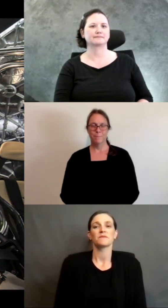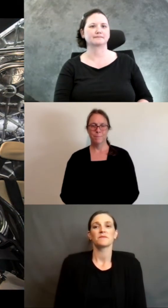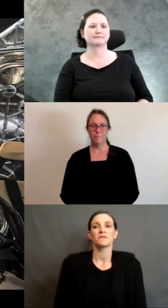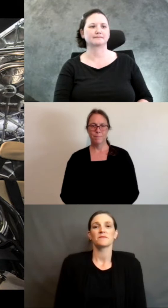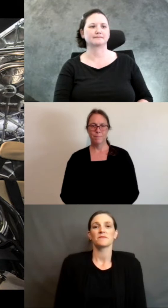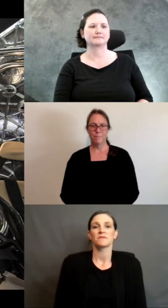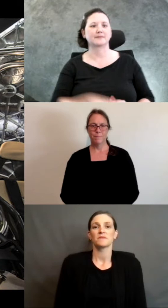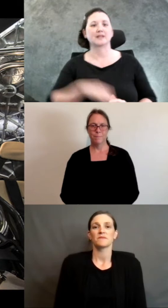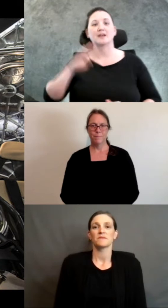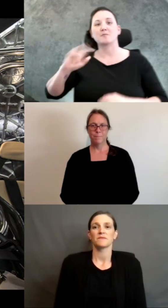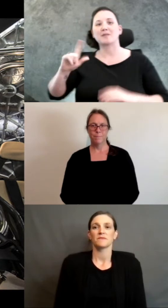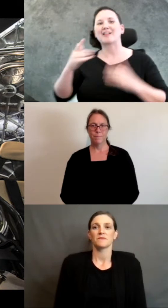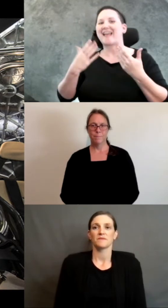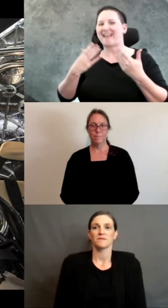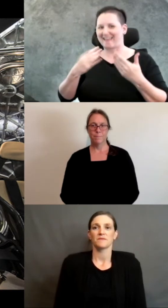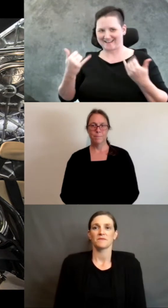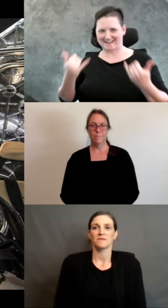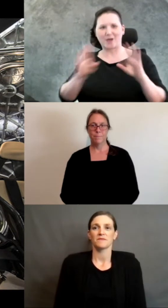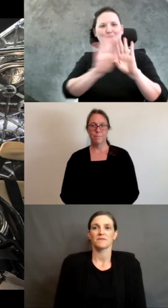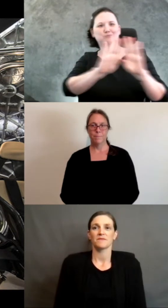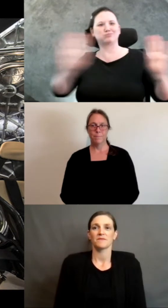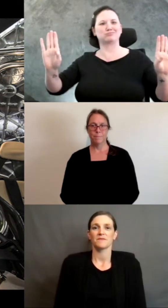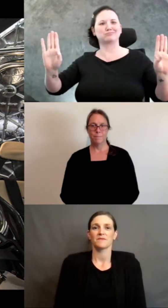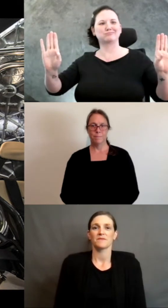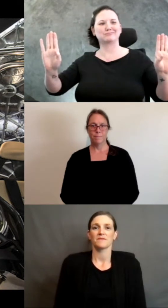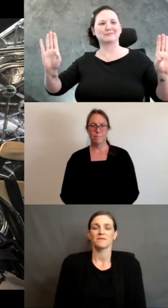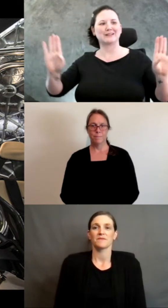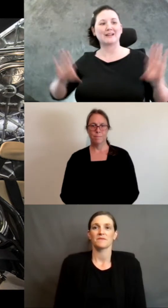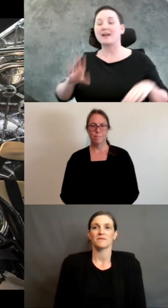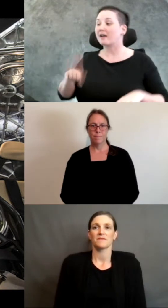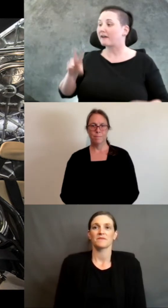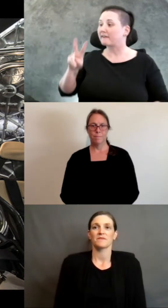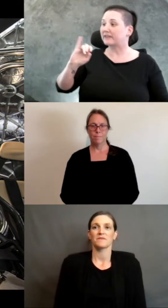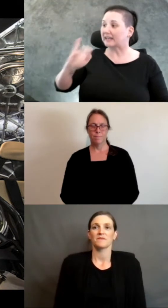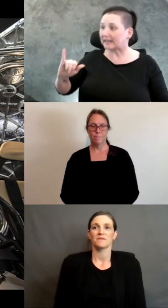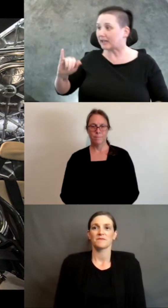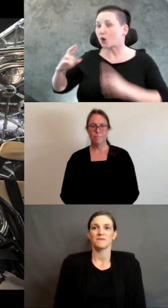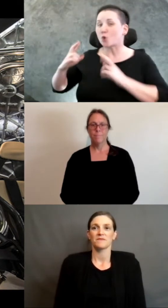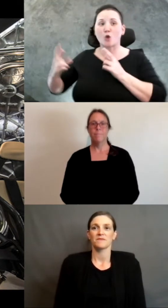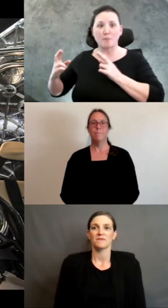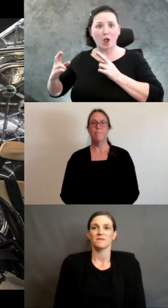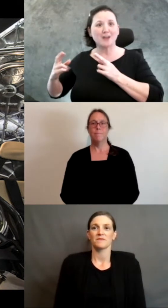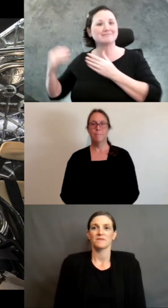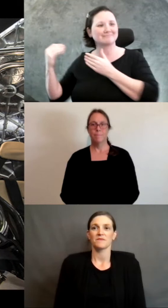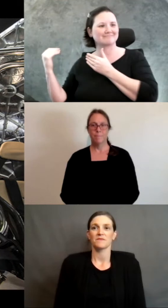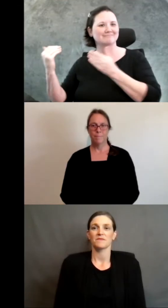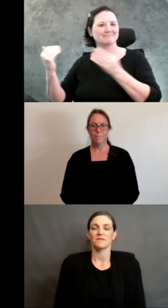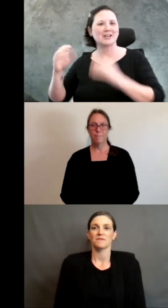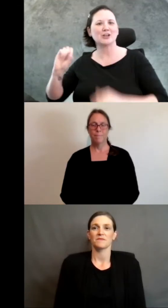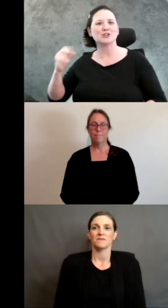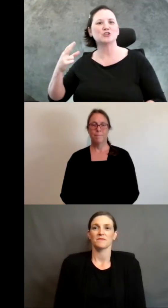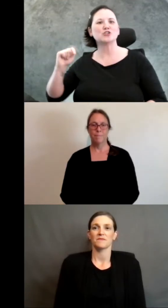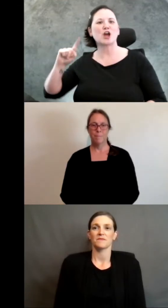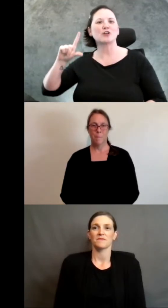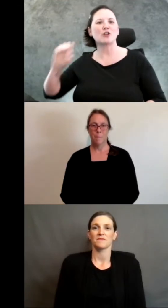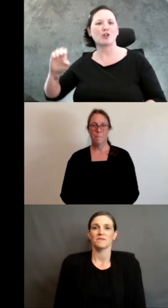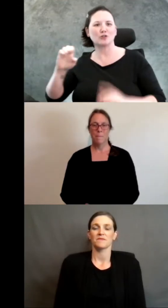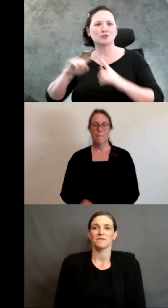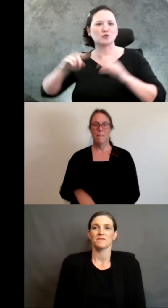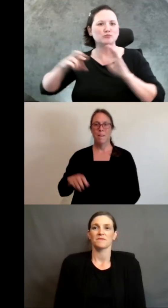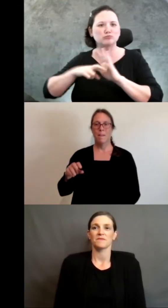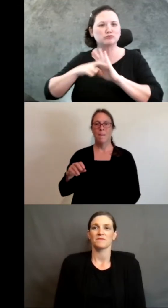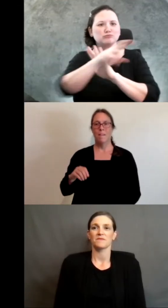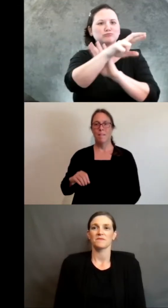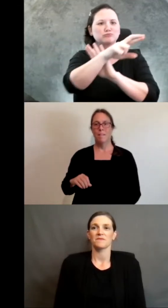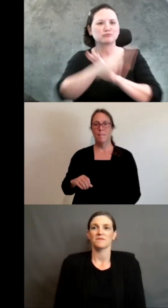And the doors are open. Vicky, robot, you are cleared for shuttle departure. Thank you, Bill. Thank